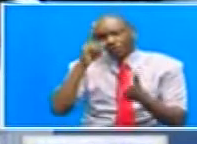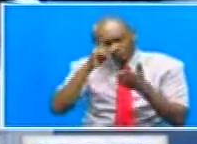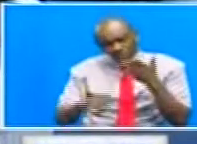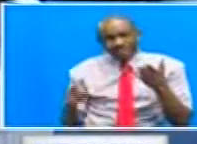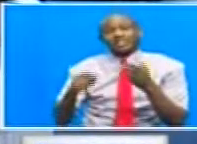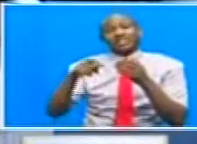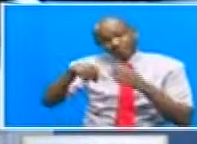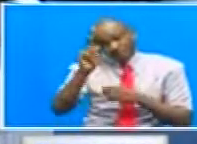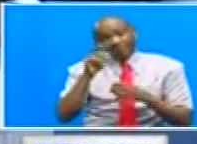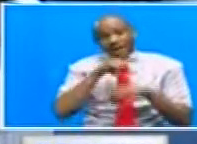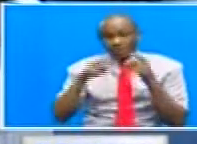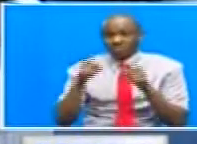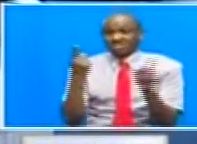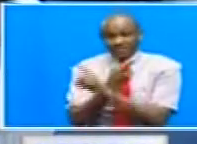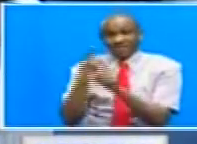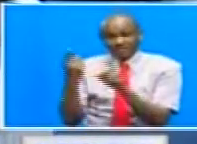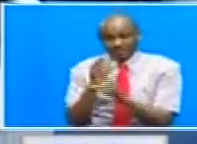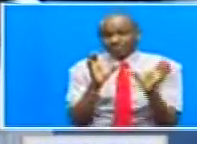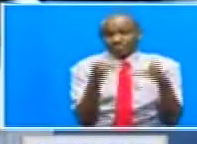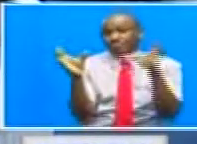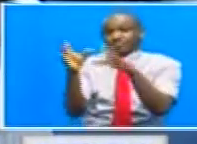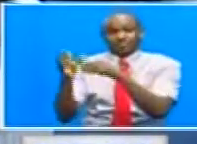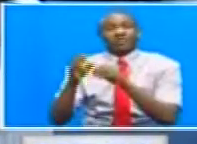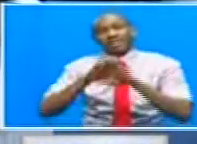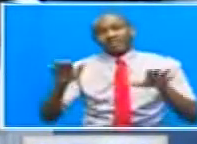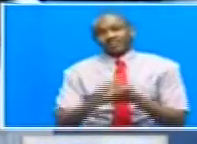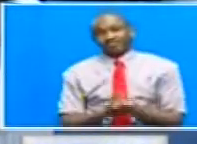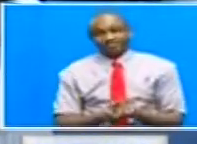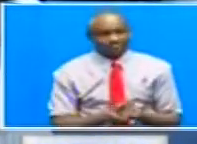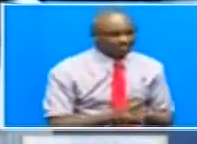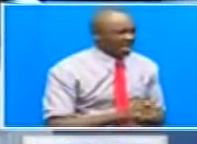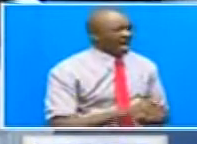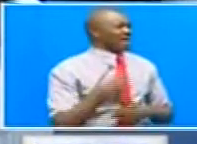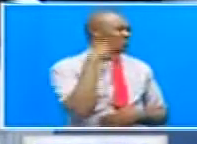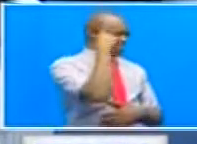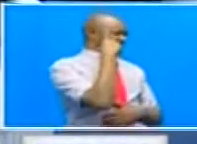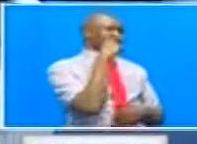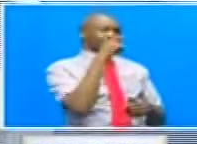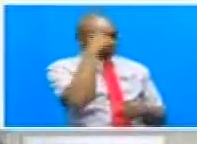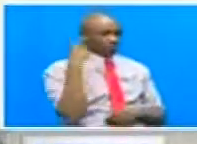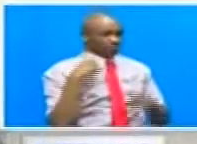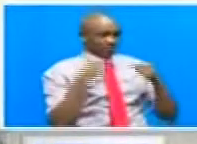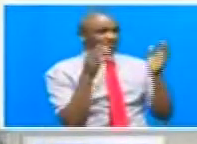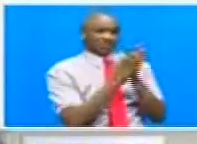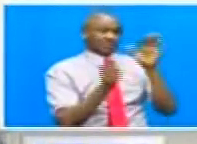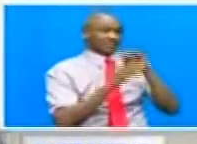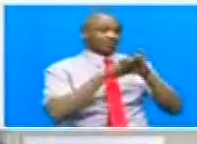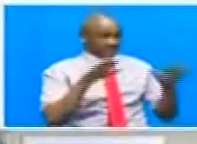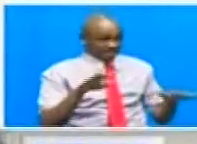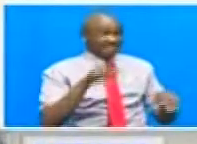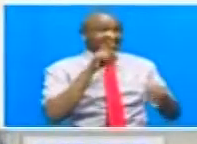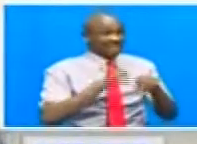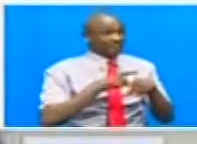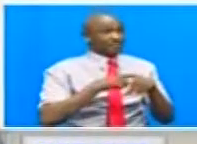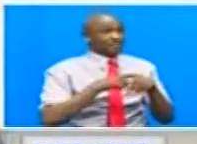exactly they can do with respect to the different categories of land? I think it's mostly because of the fight. I mean, we went right from the time the National Land Commission